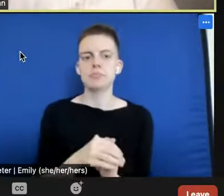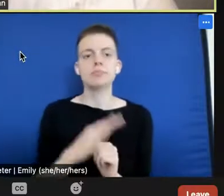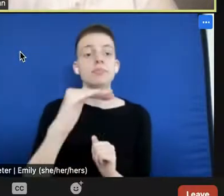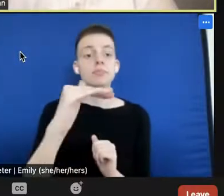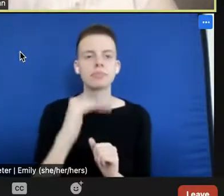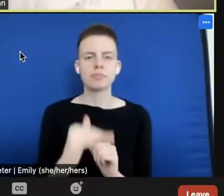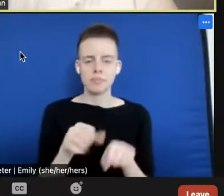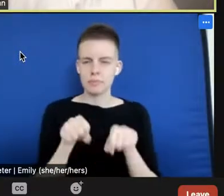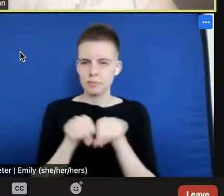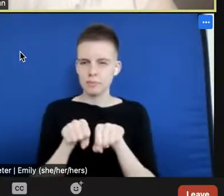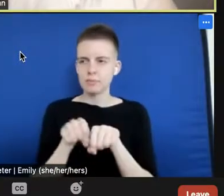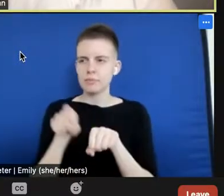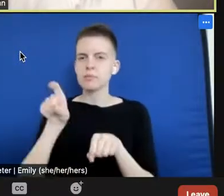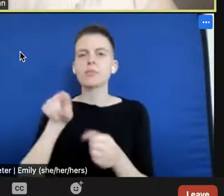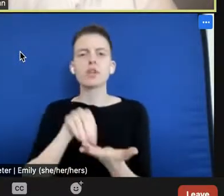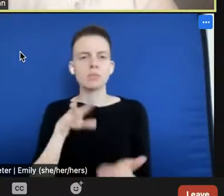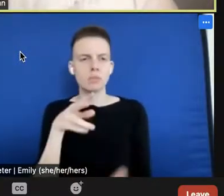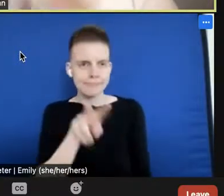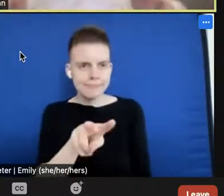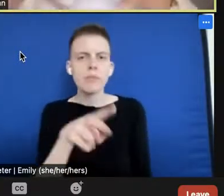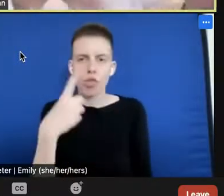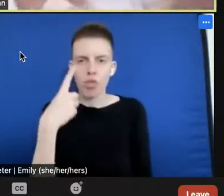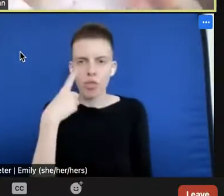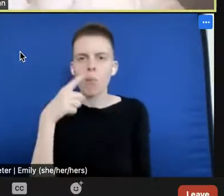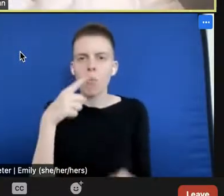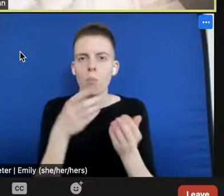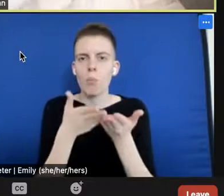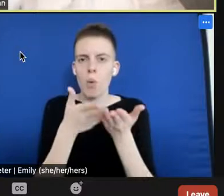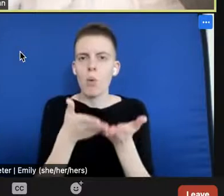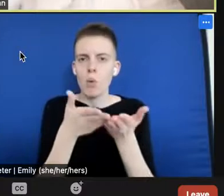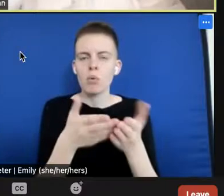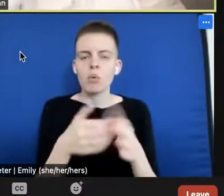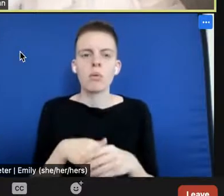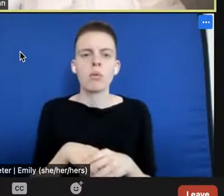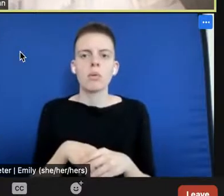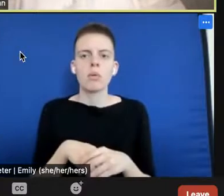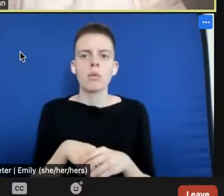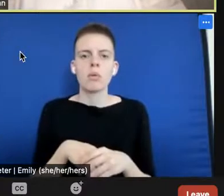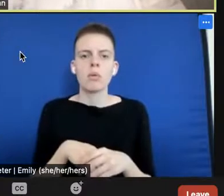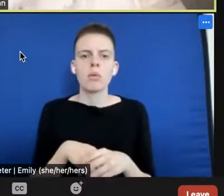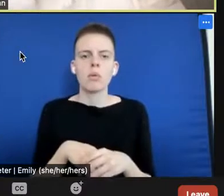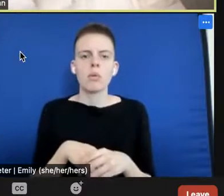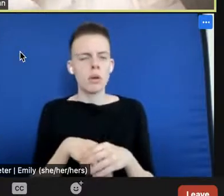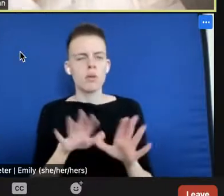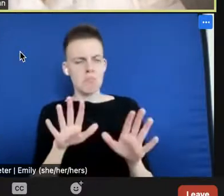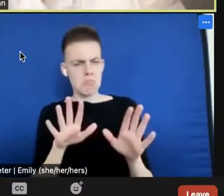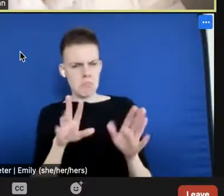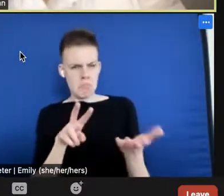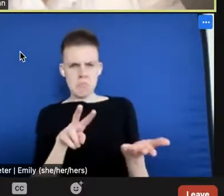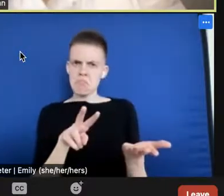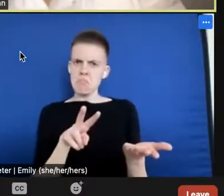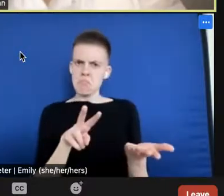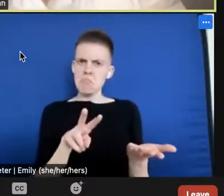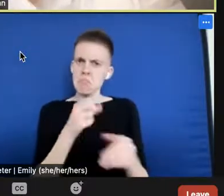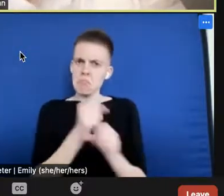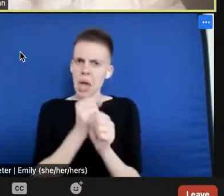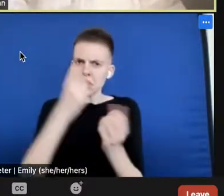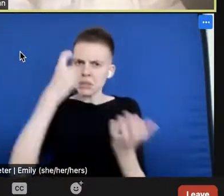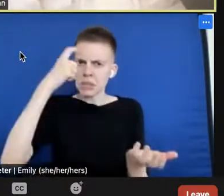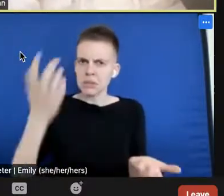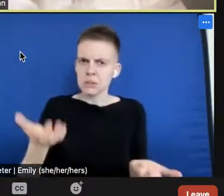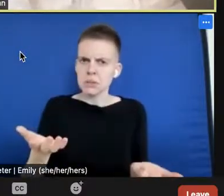was identified as a boat. Once you see this, can't you see how that could be a boat, sort of?